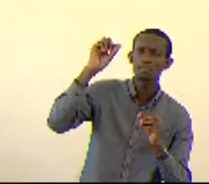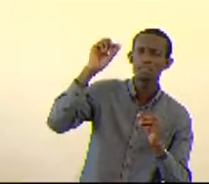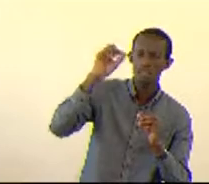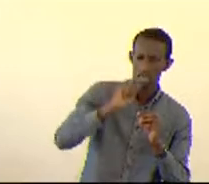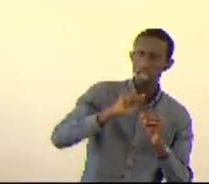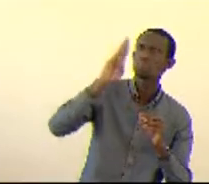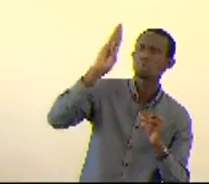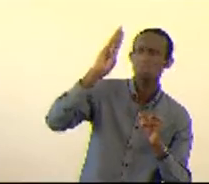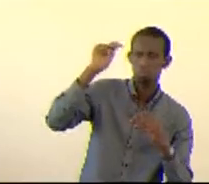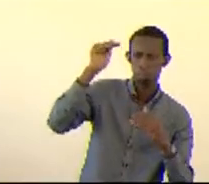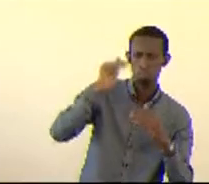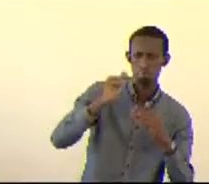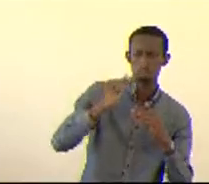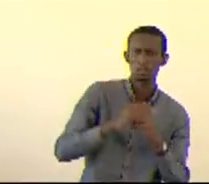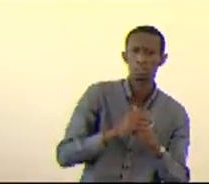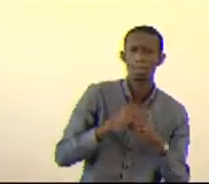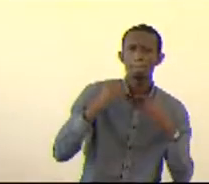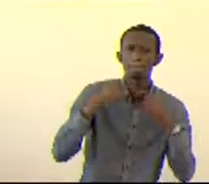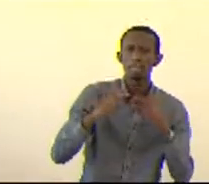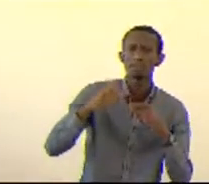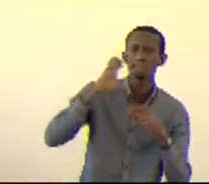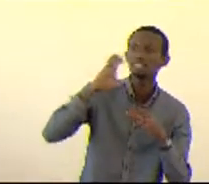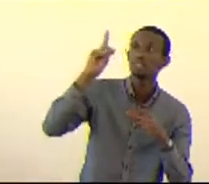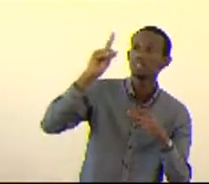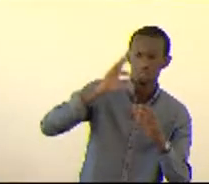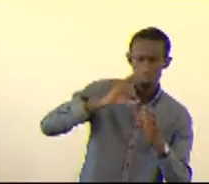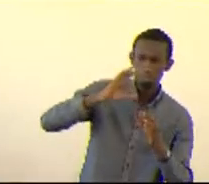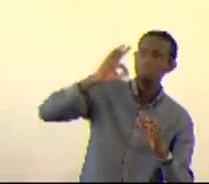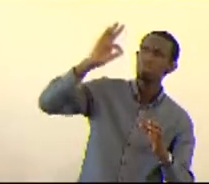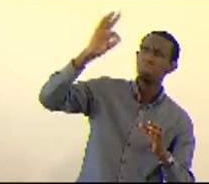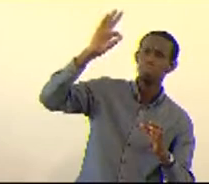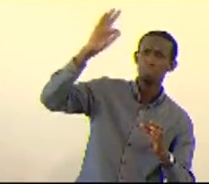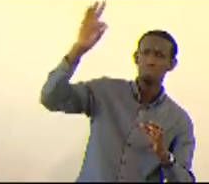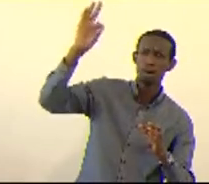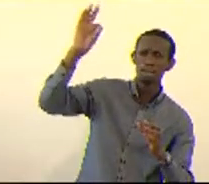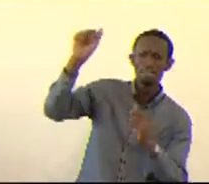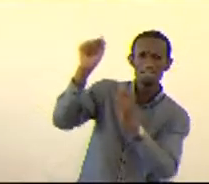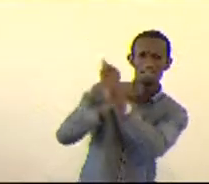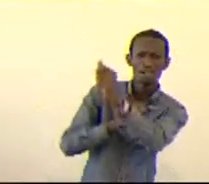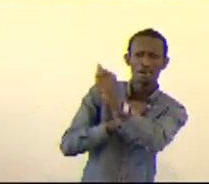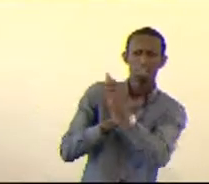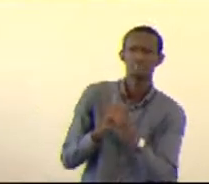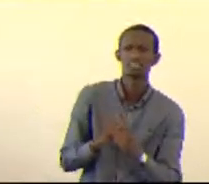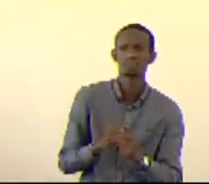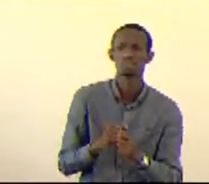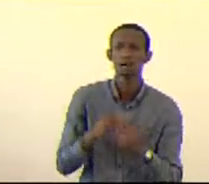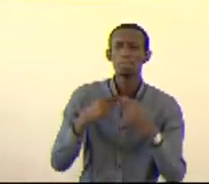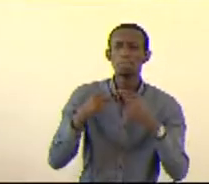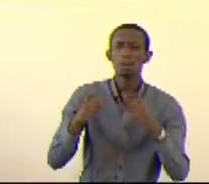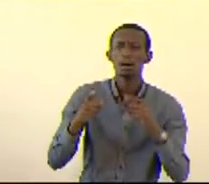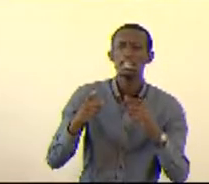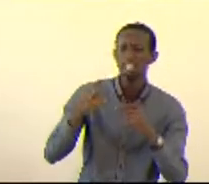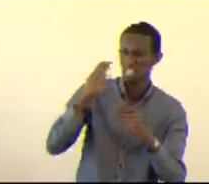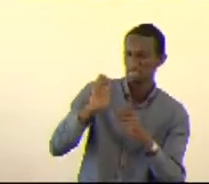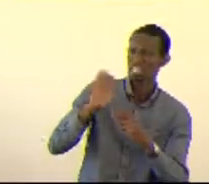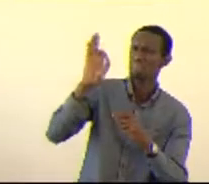steeper, and then CD is less steep. And actually, EF is the steepest of all.